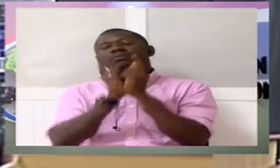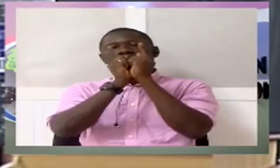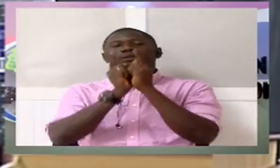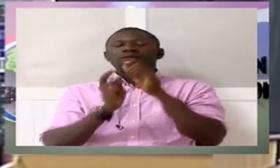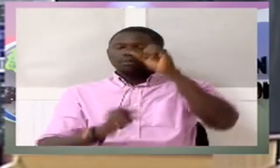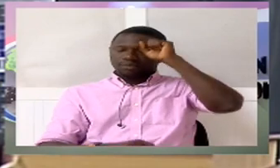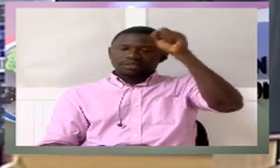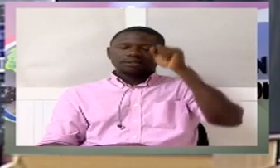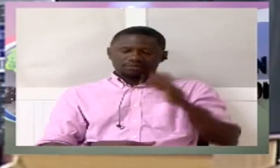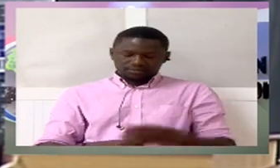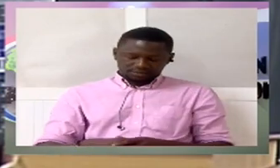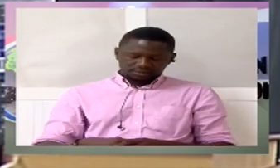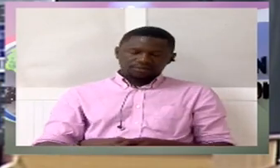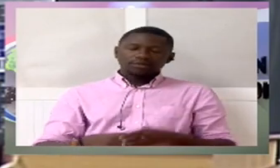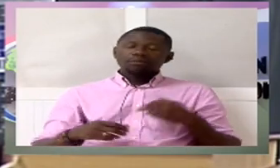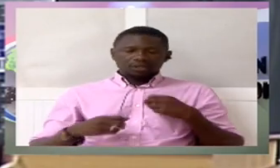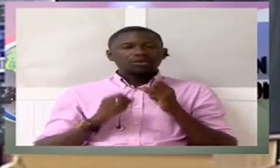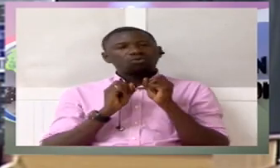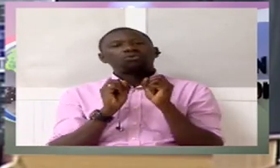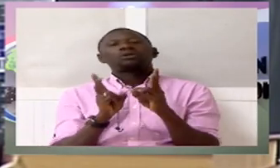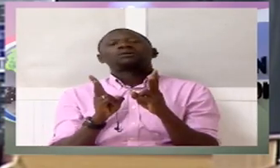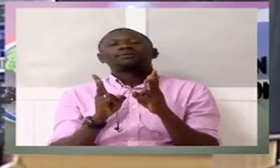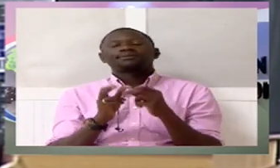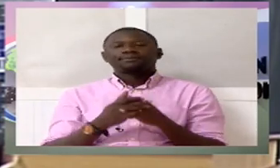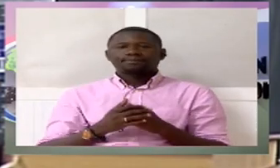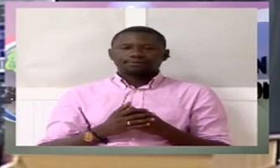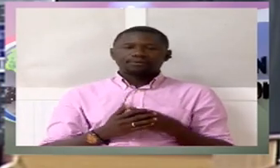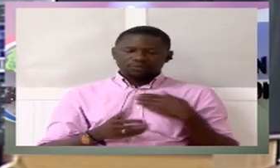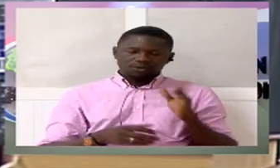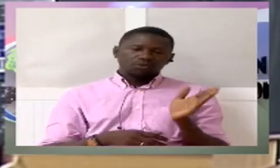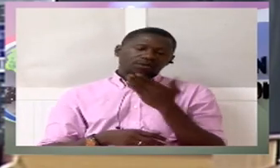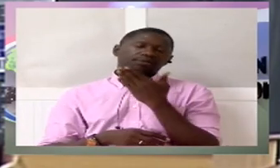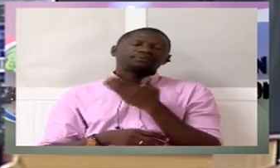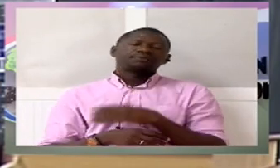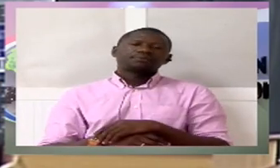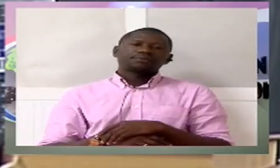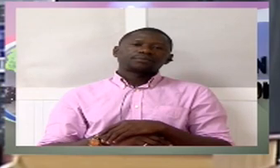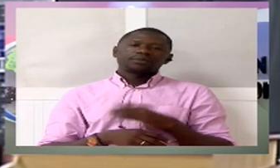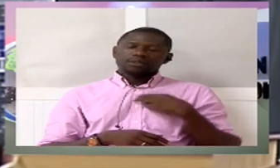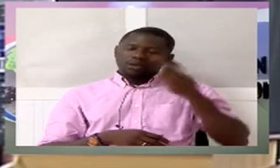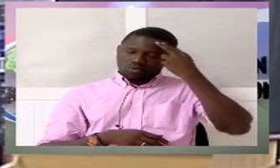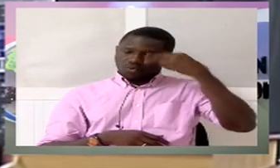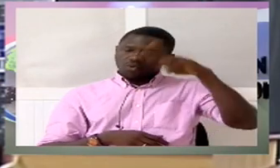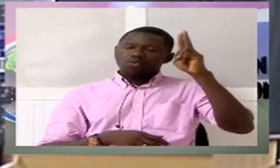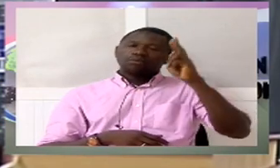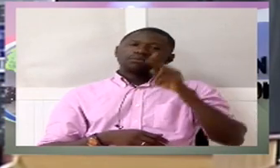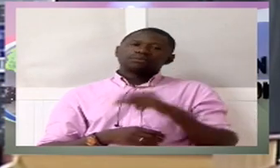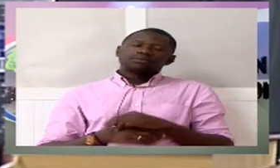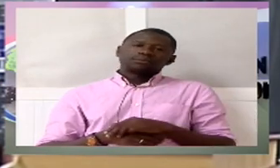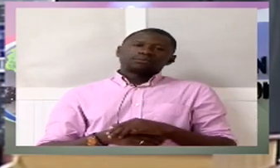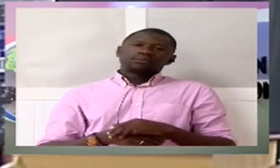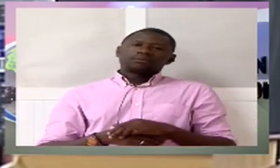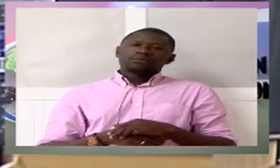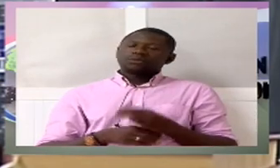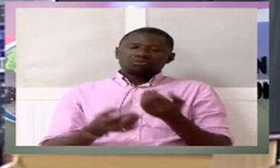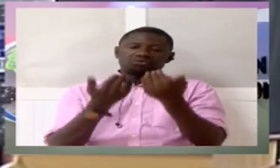and meet him. Okay, okay. I said to him, okay. That. And I left. Say it to nyama. And I went home like that. Man